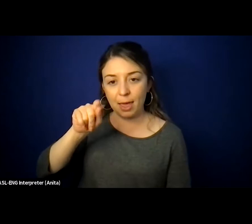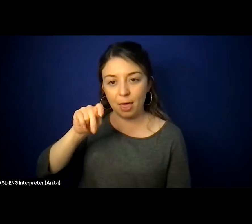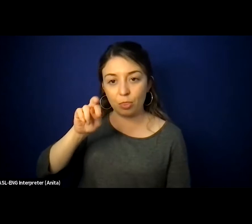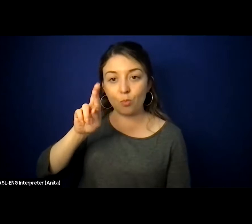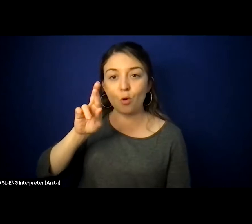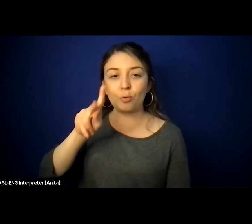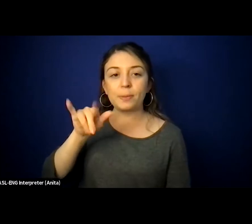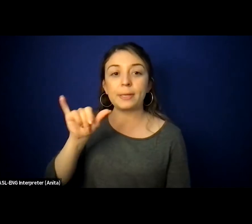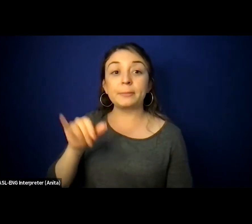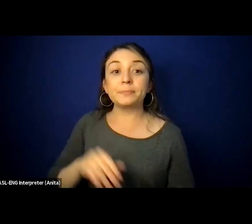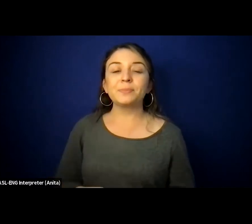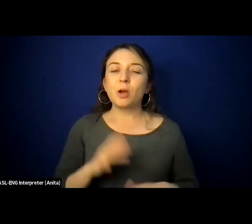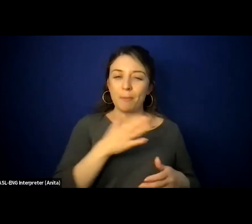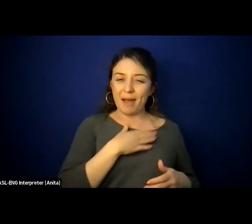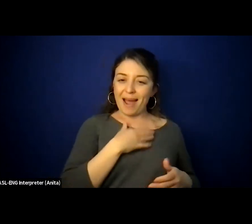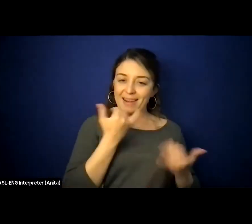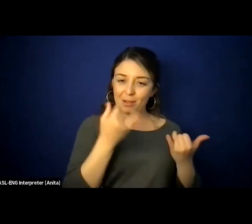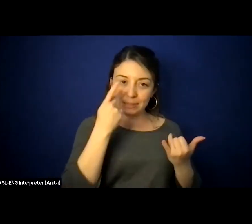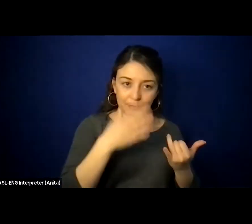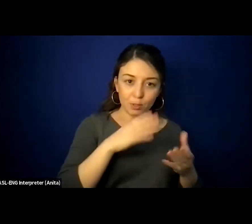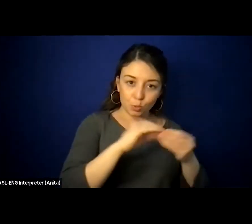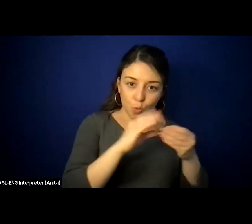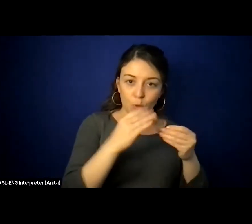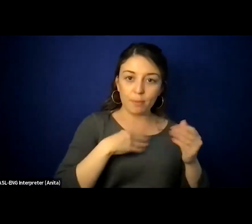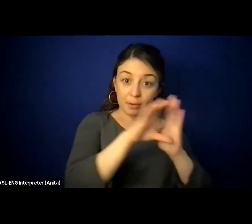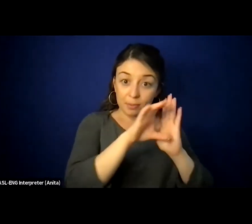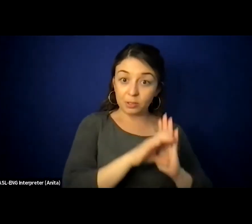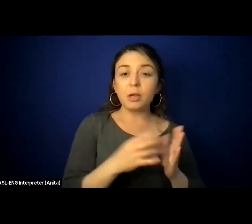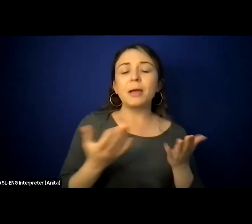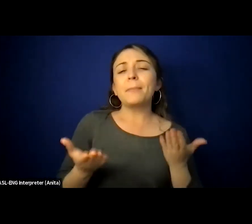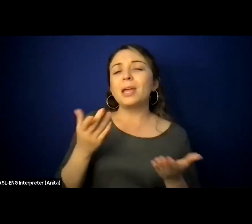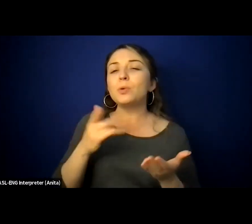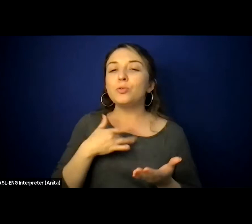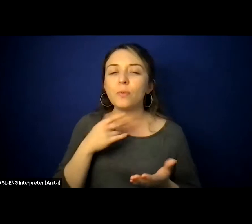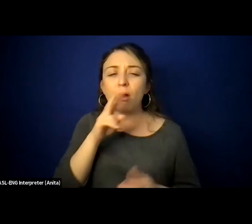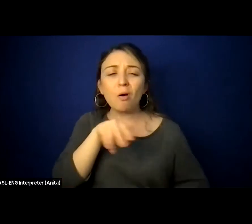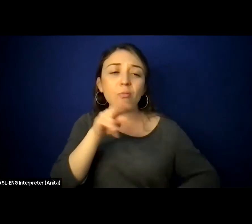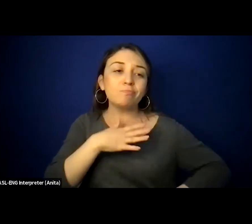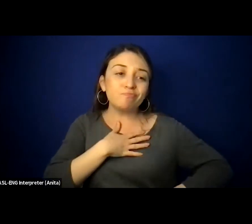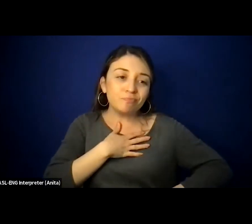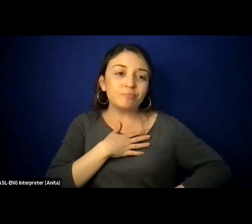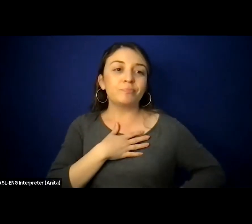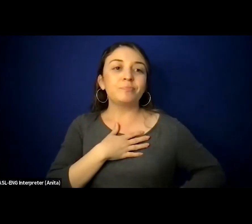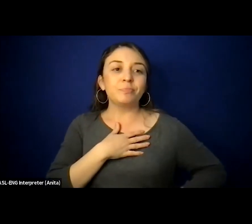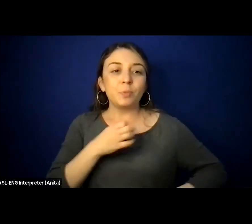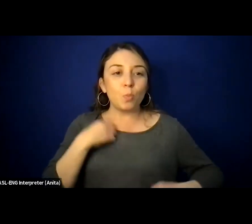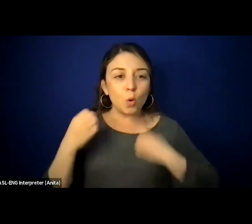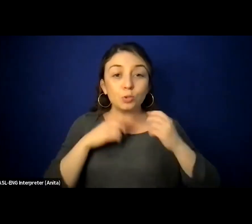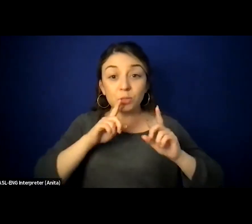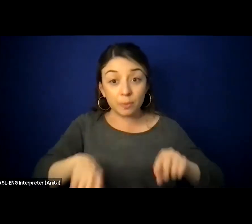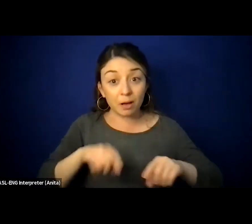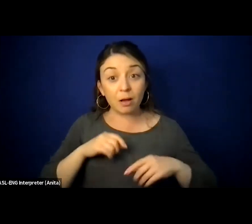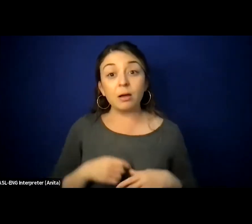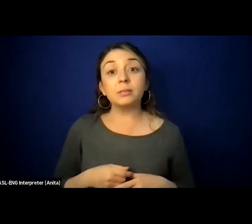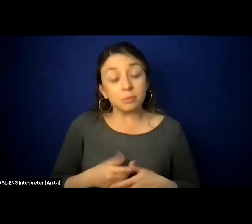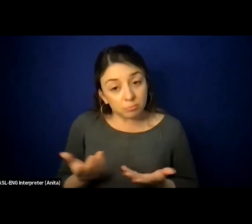shared, some of you may have had sympathetic or a similar emotional response, and that is to